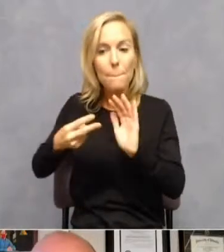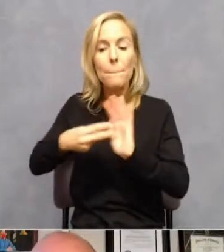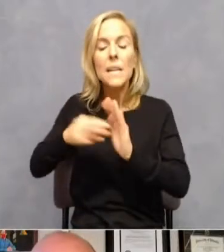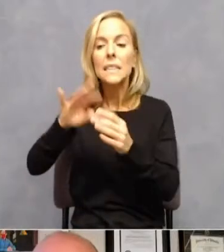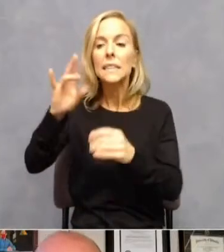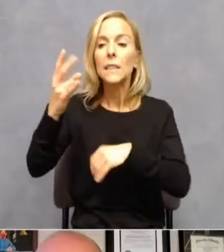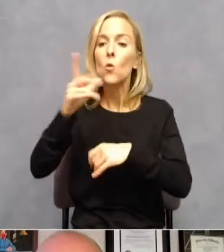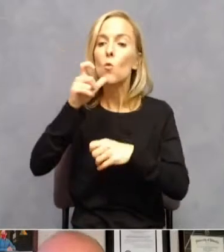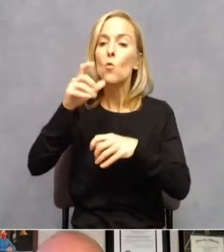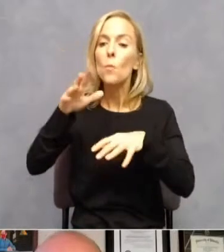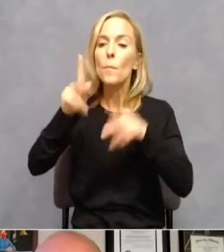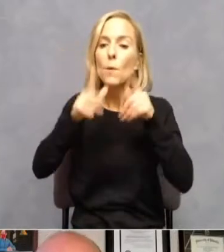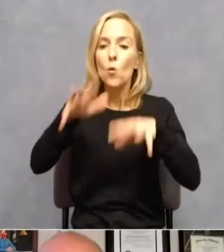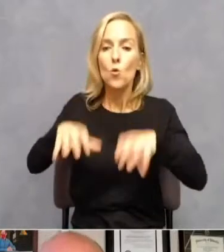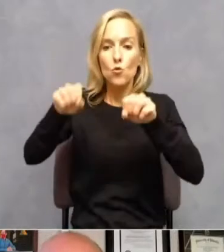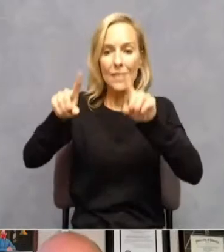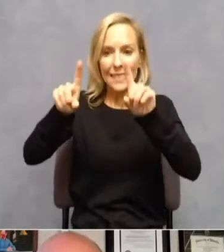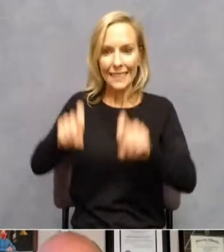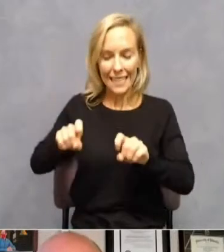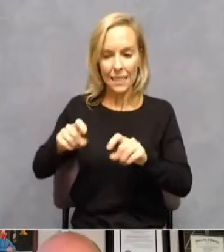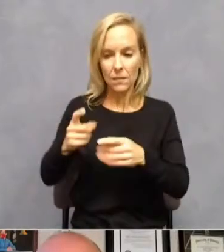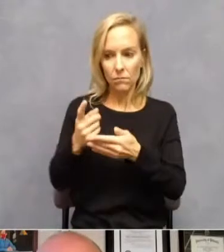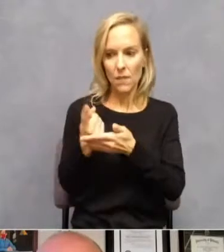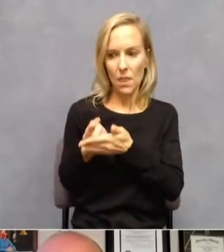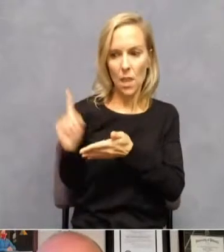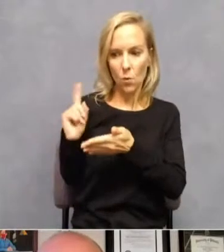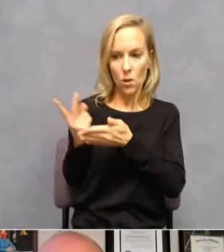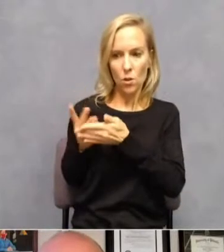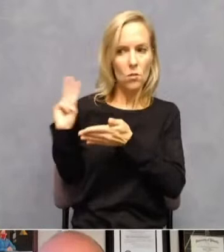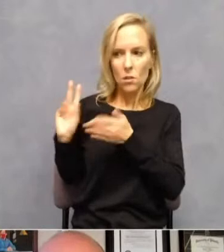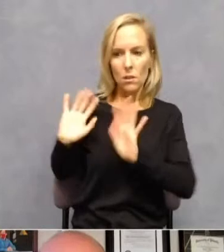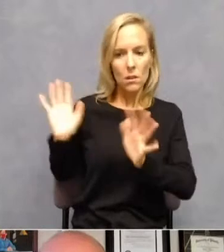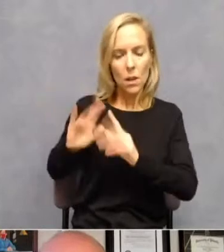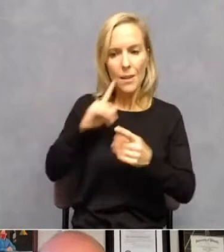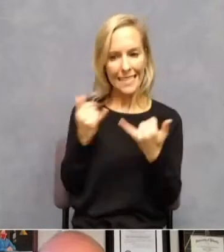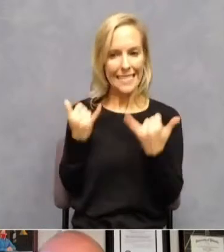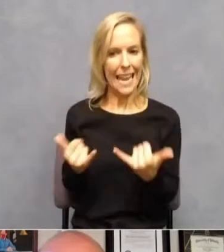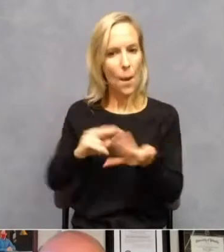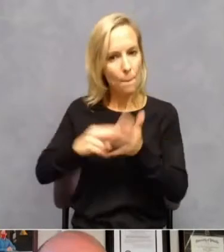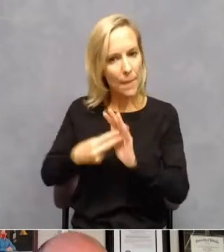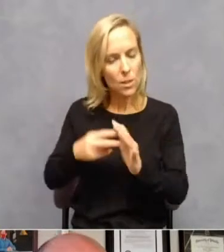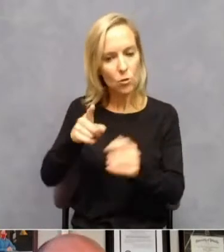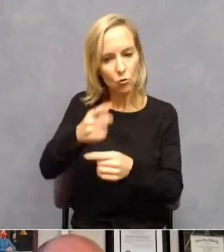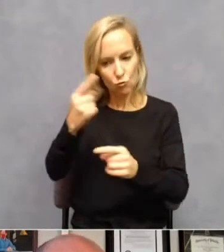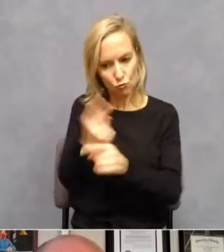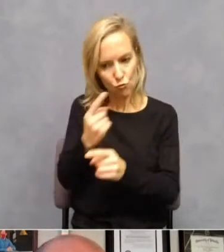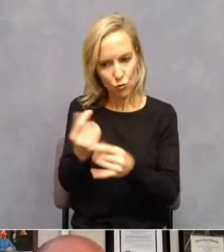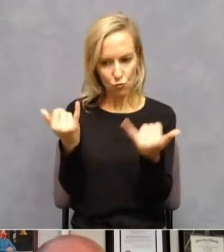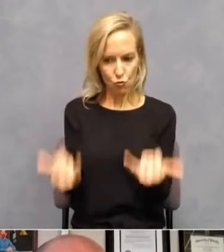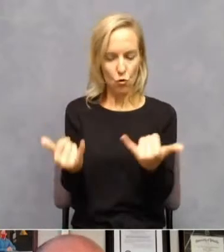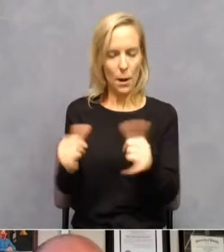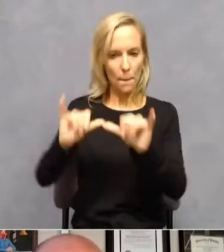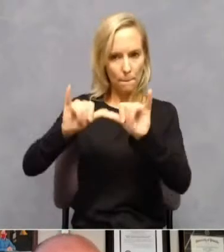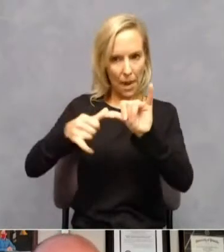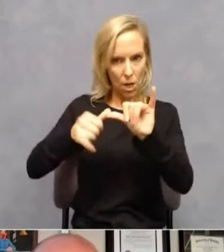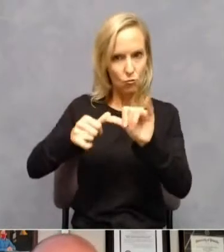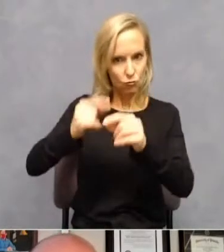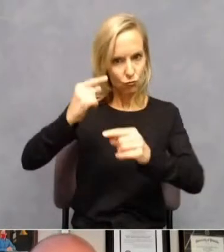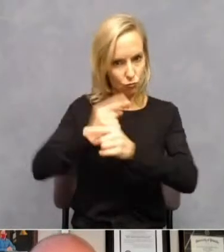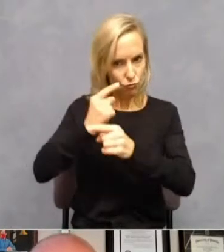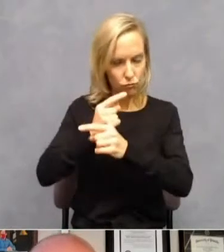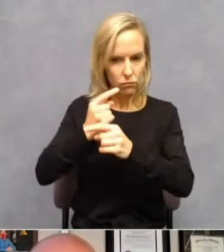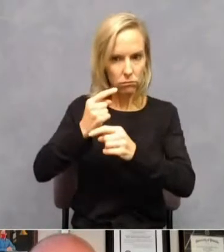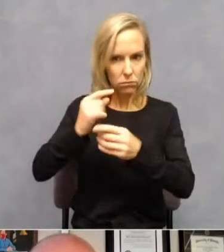date, that helps us to ensure that this metric is a current measure of testing sufficiency. This will